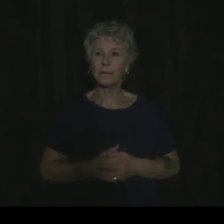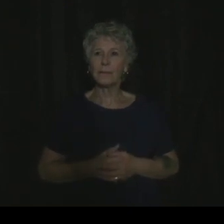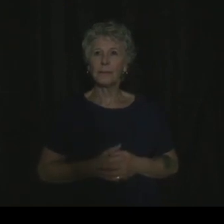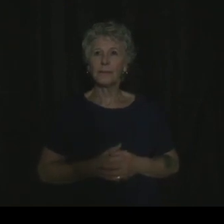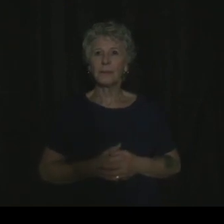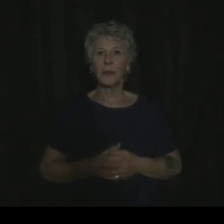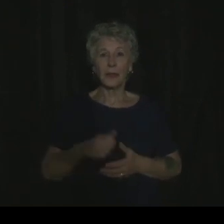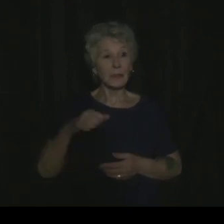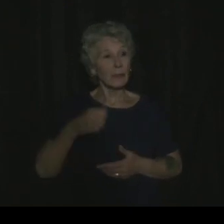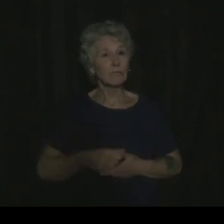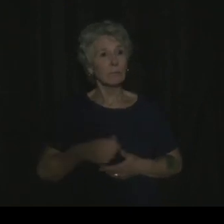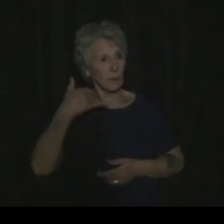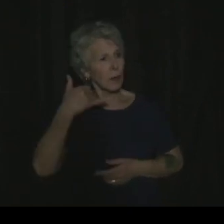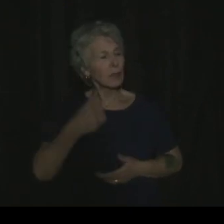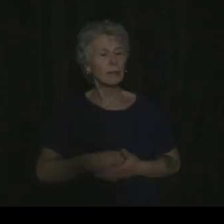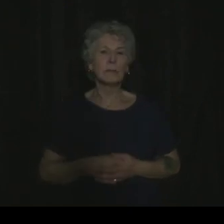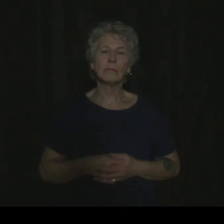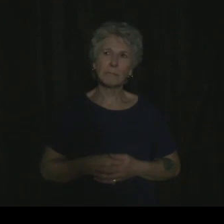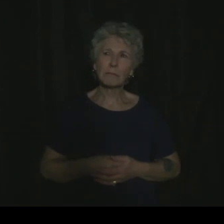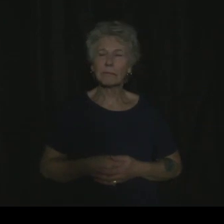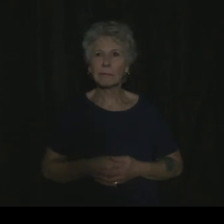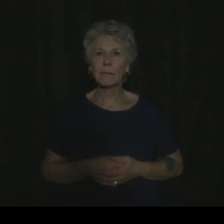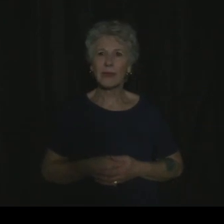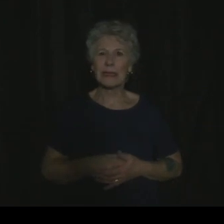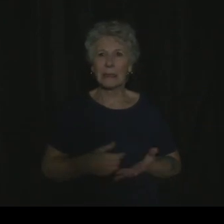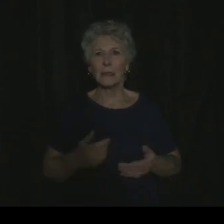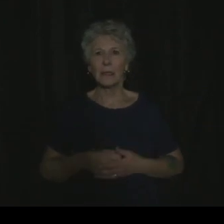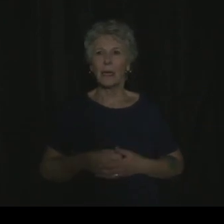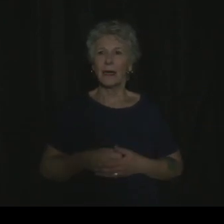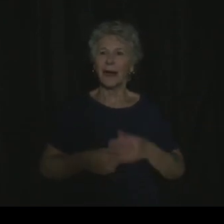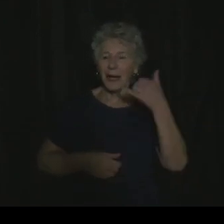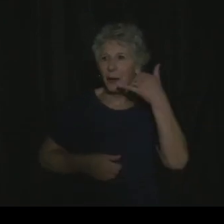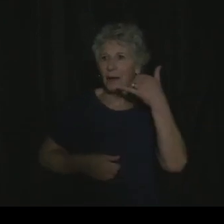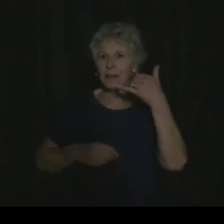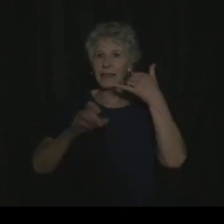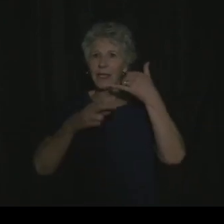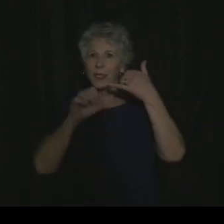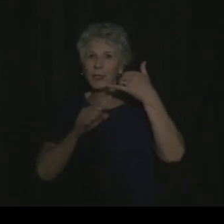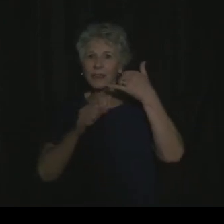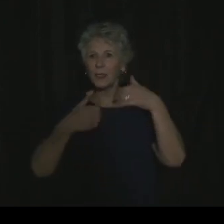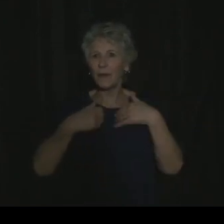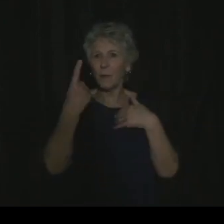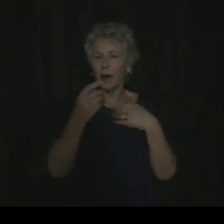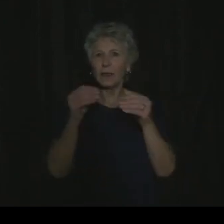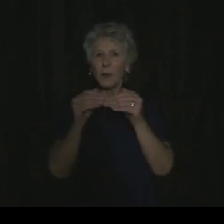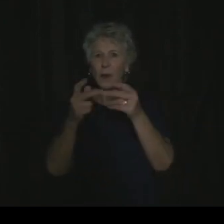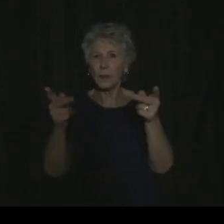He said, give them a call. So I said, hey, Chris, do you have room, one more spot on that